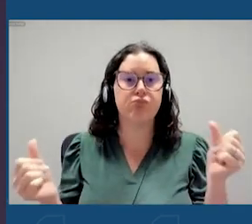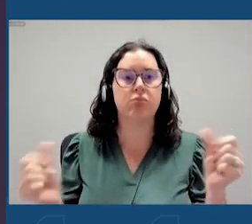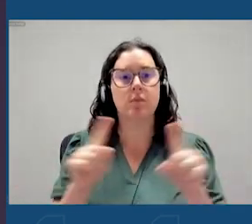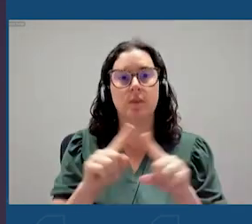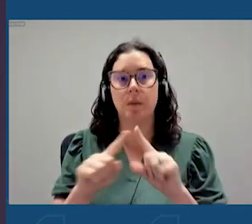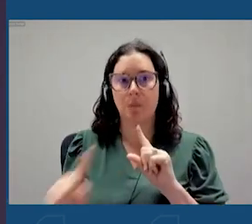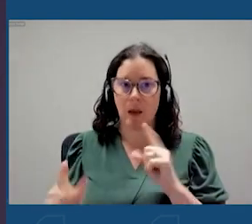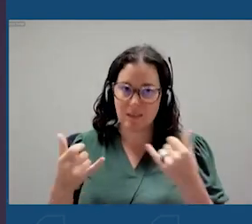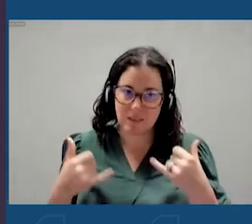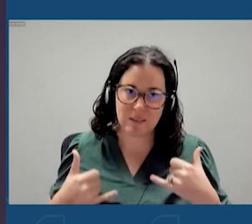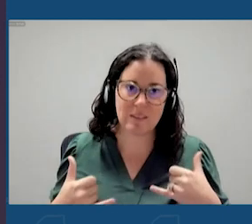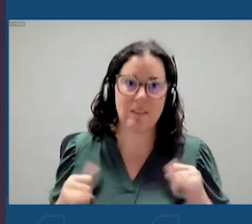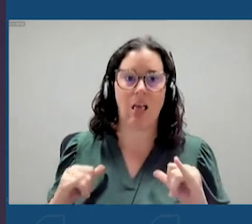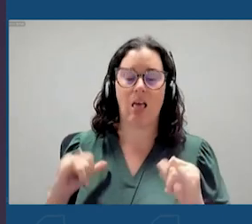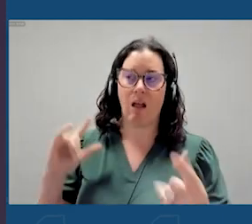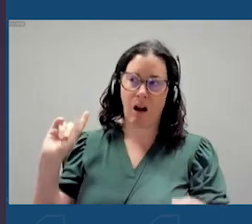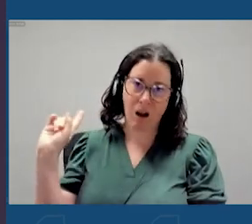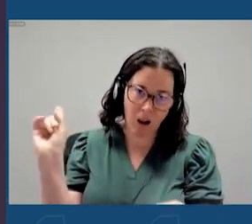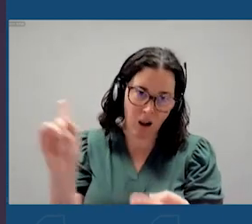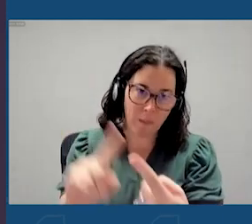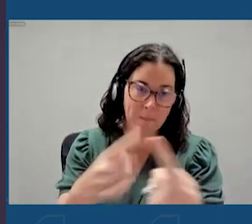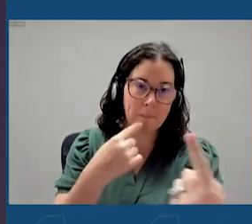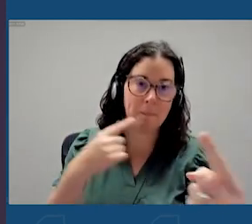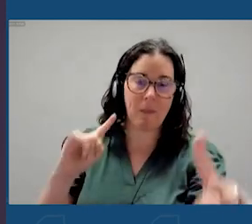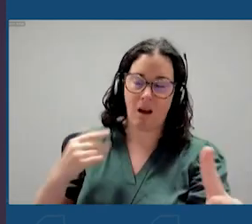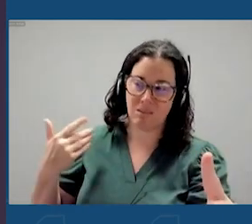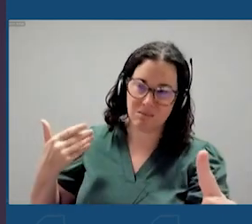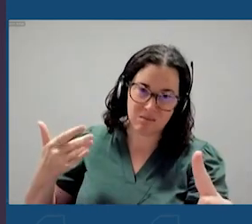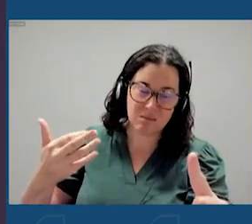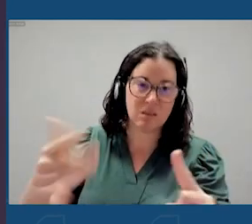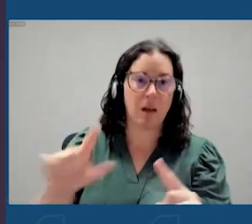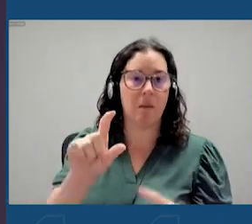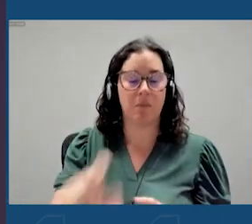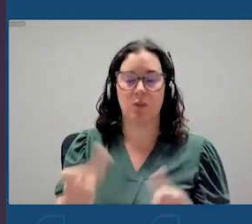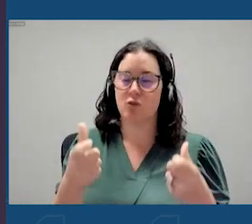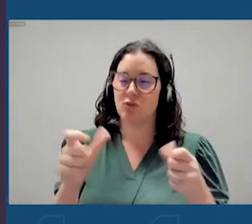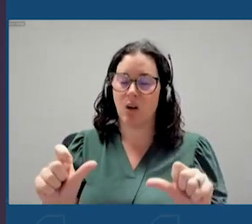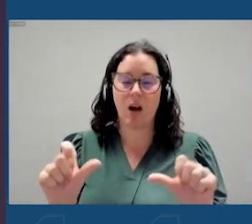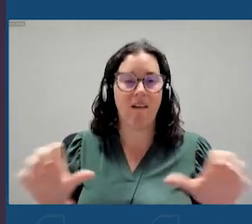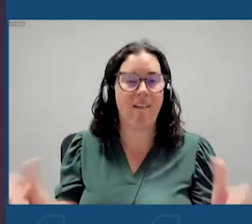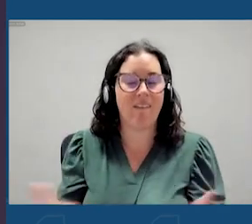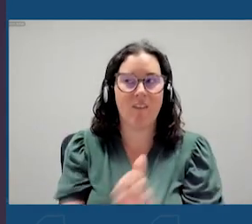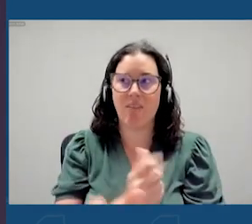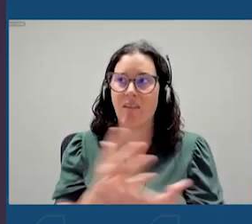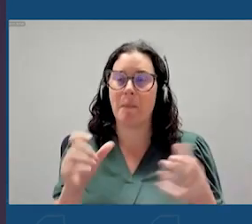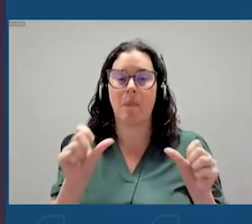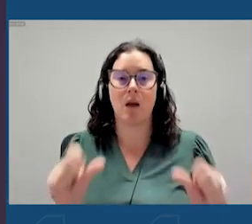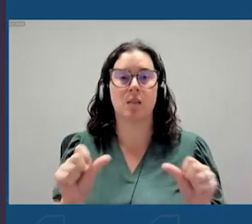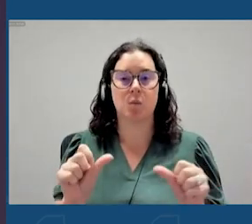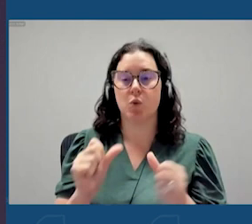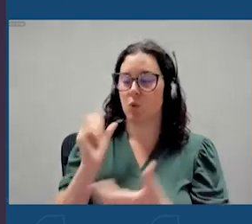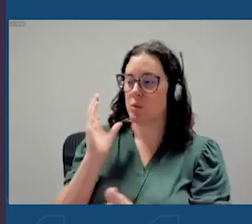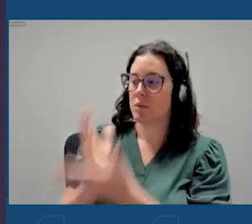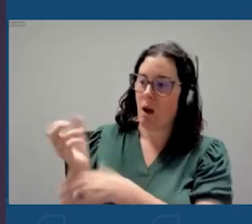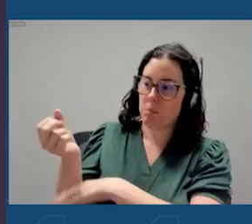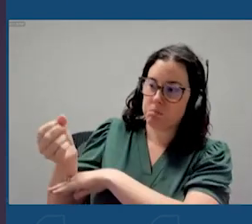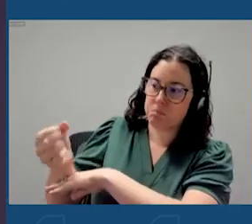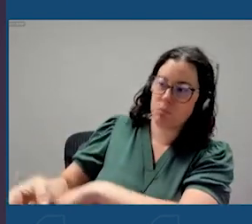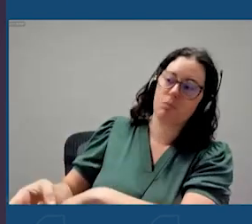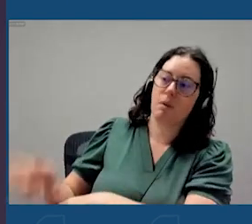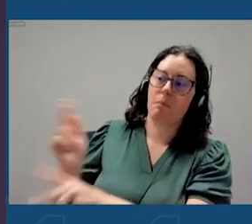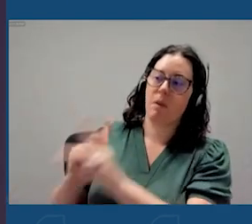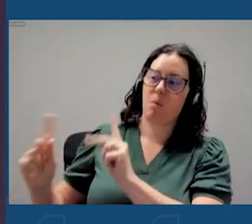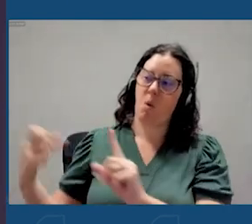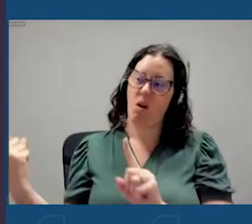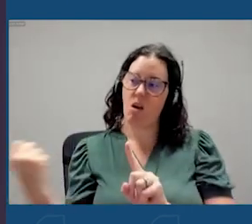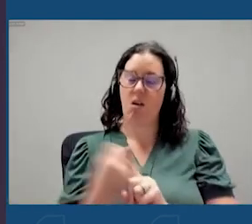avenue possible to defeat the haters and to let them know that we are united against